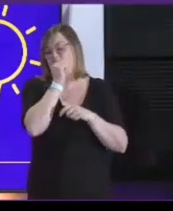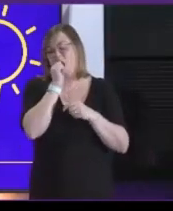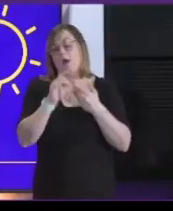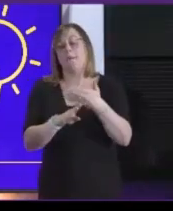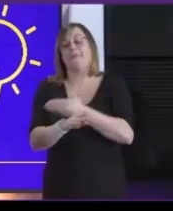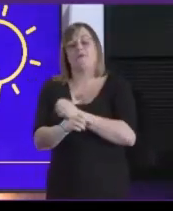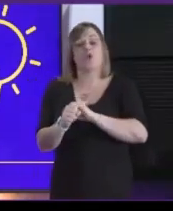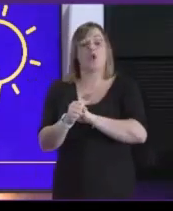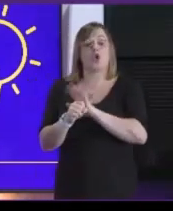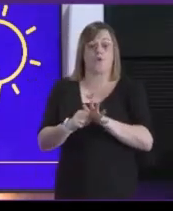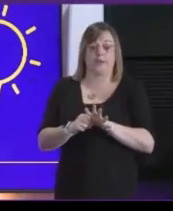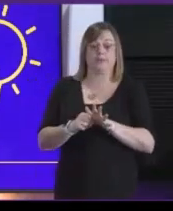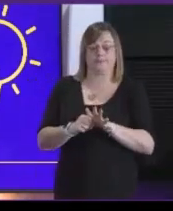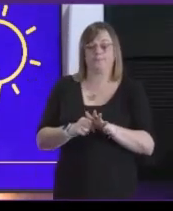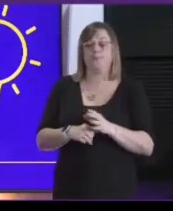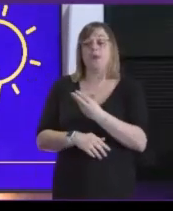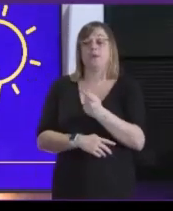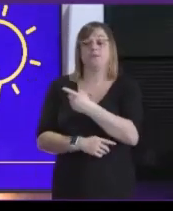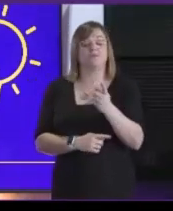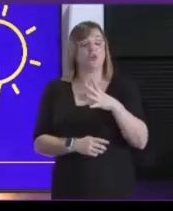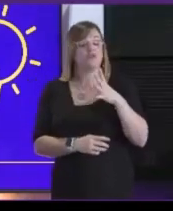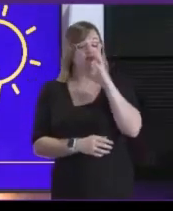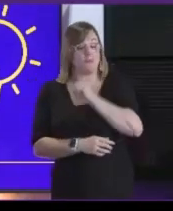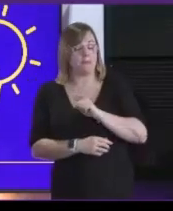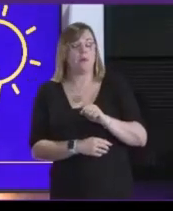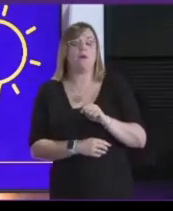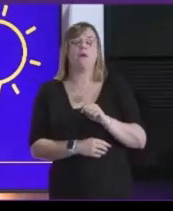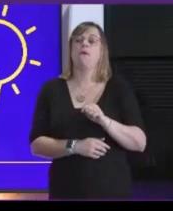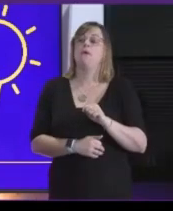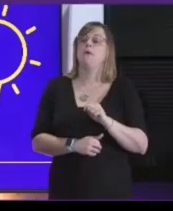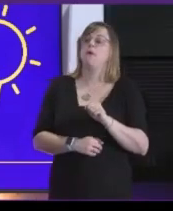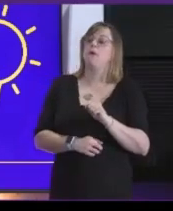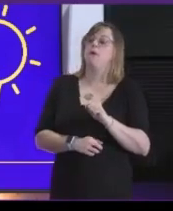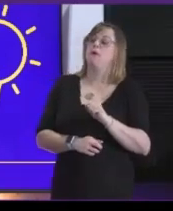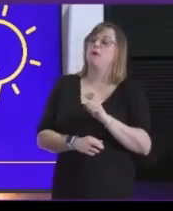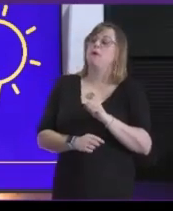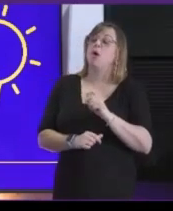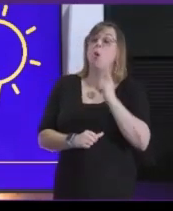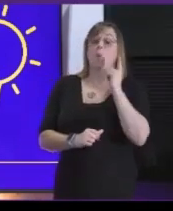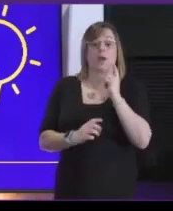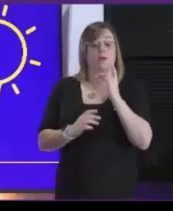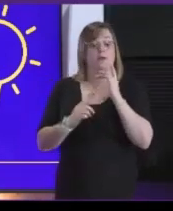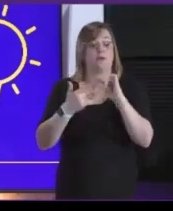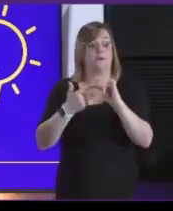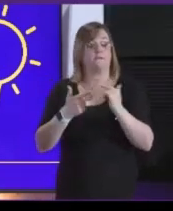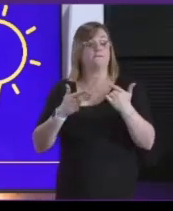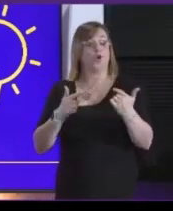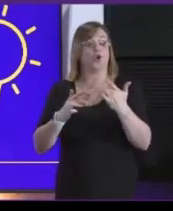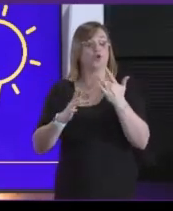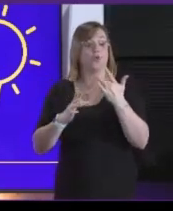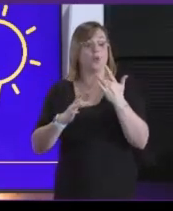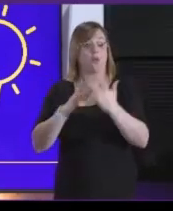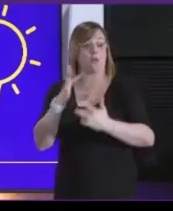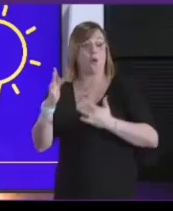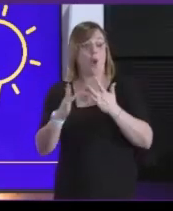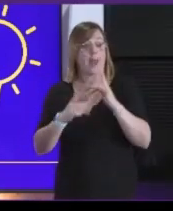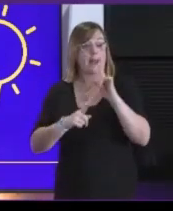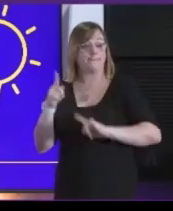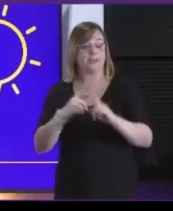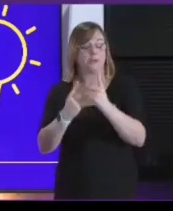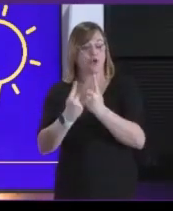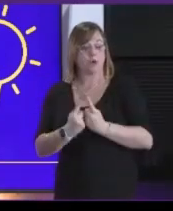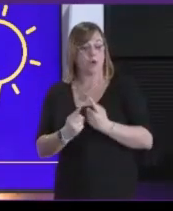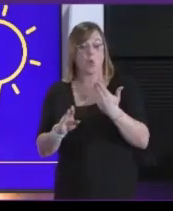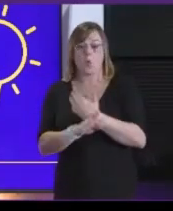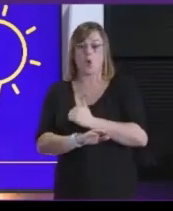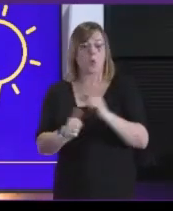COVID, some of you may remember that there was only one virtual meeting product that worked